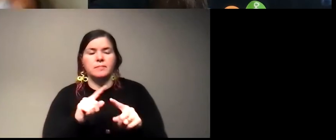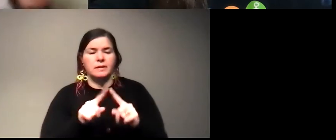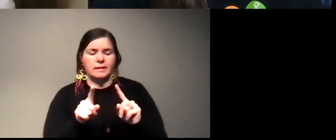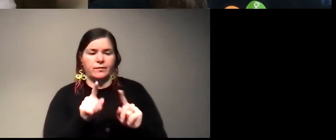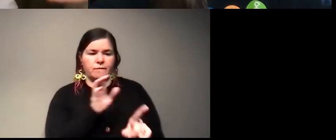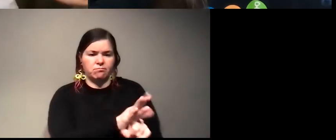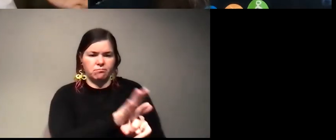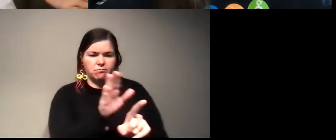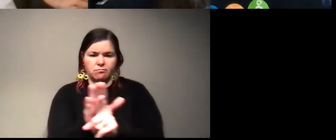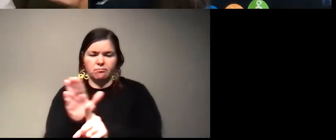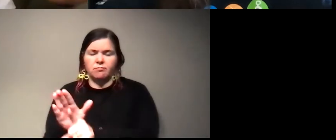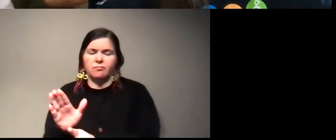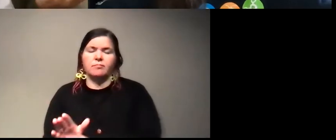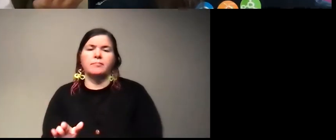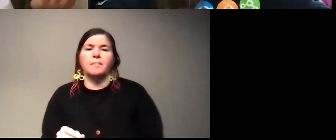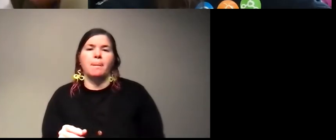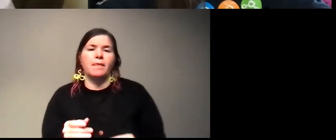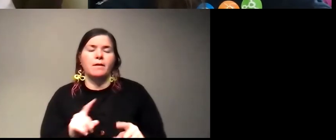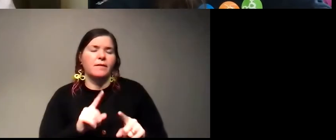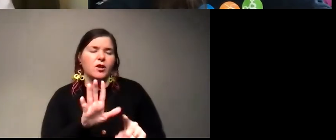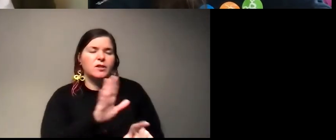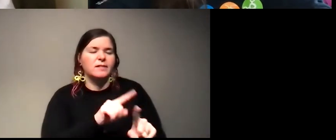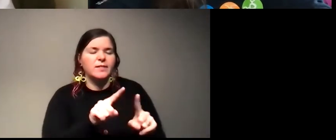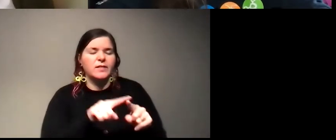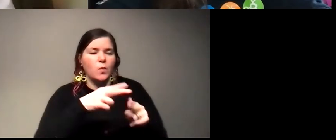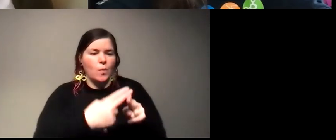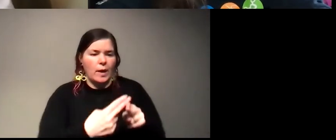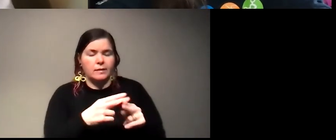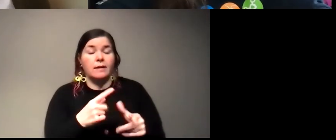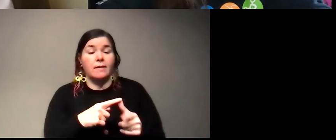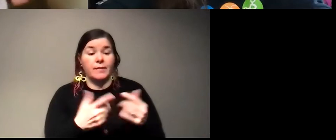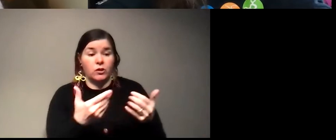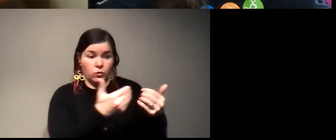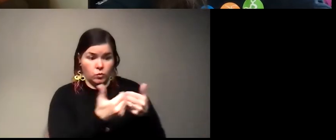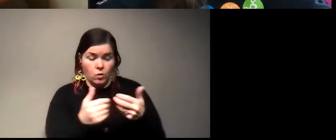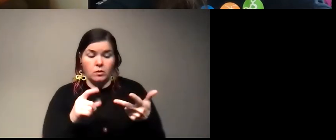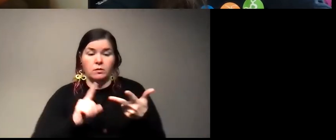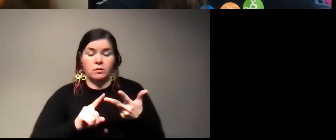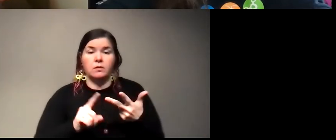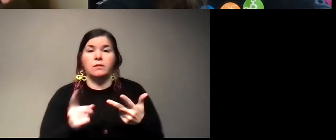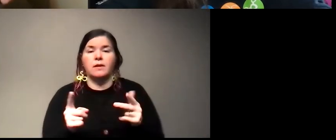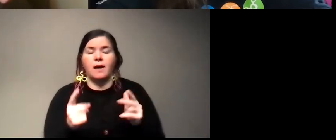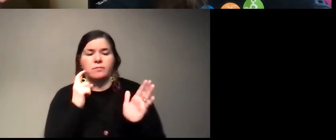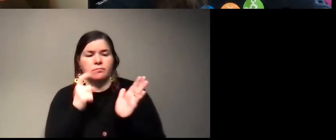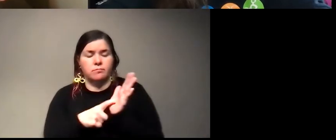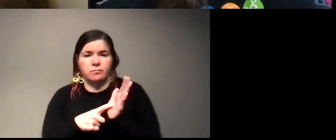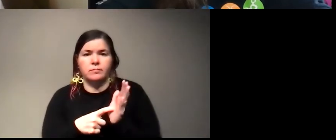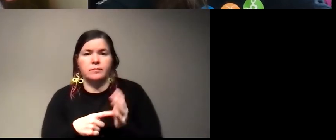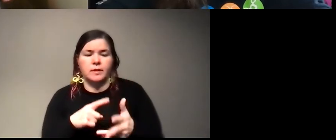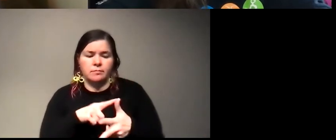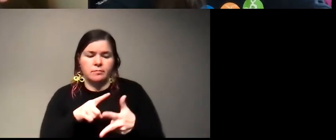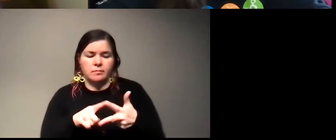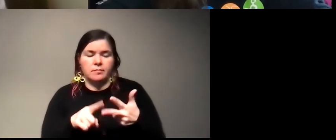order, is increasing weight, essentially. Then after you sort them all out, then you have to detect them. So those are the 3 steps of mass